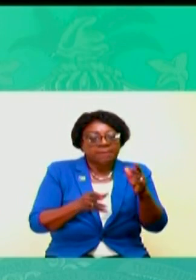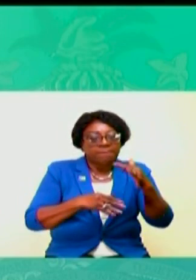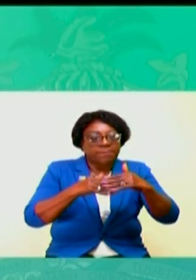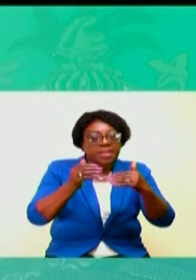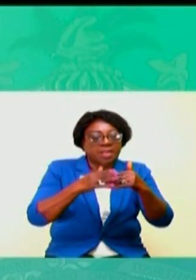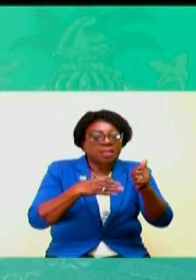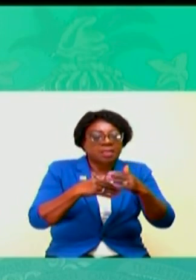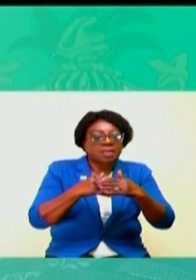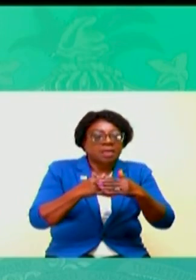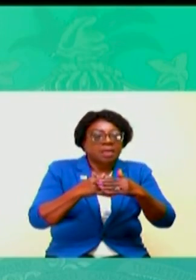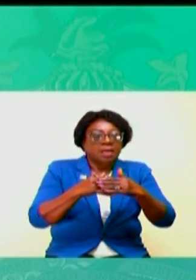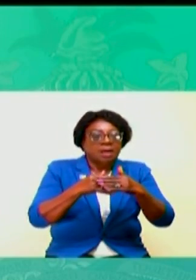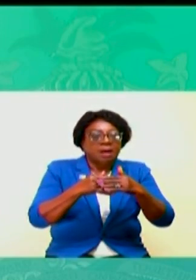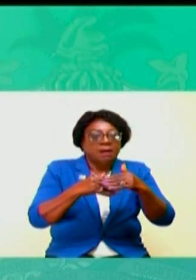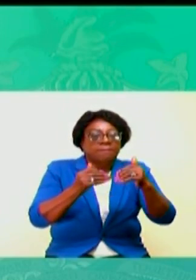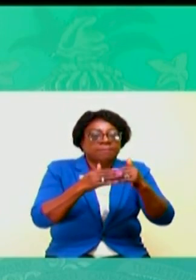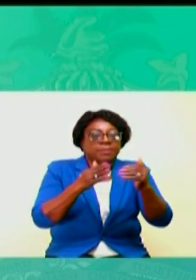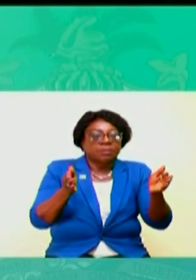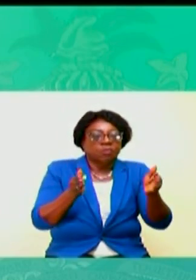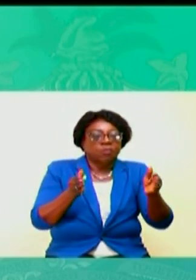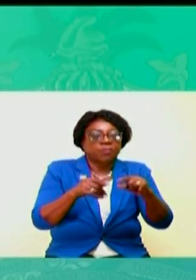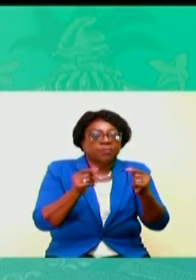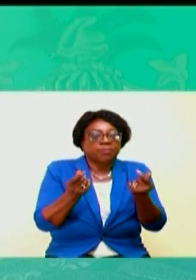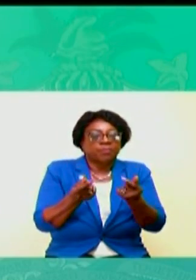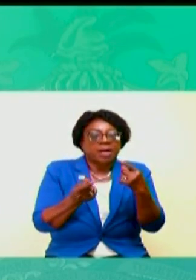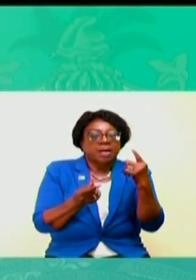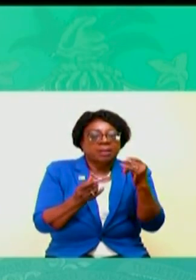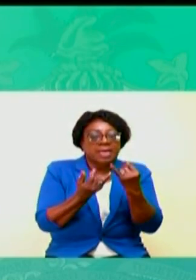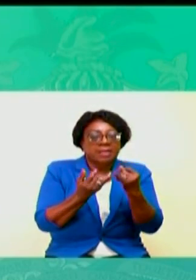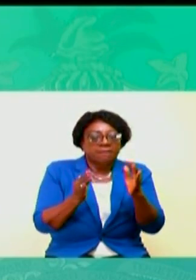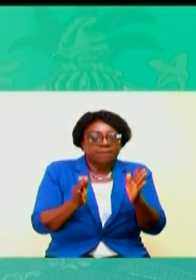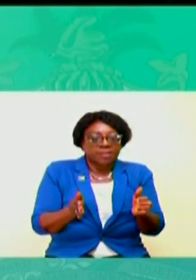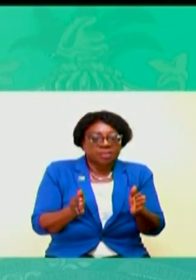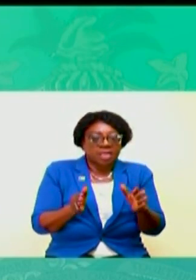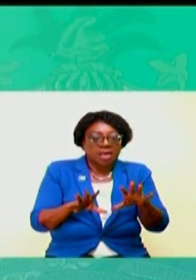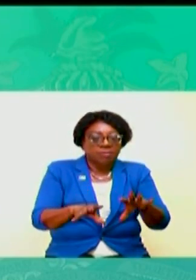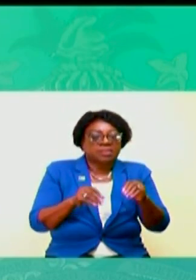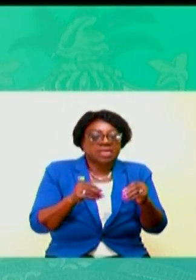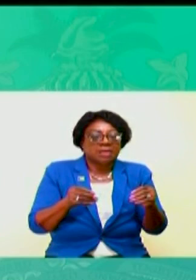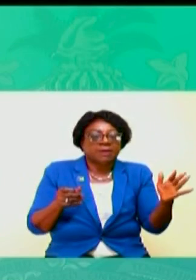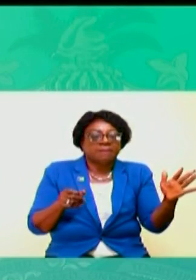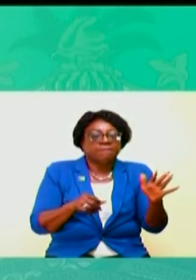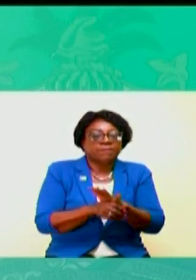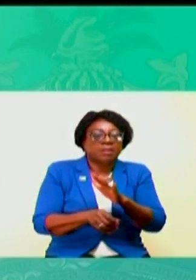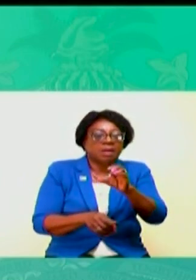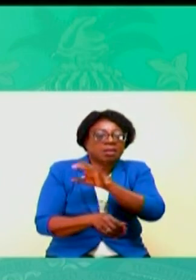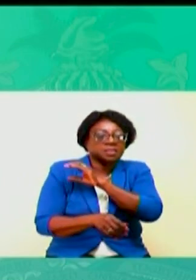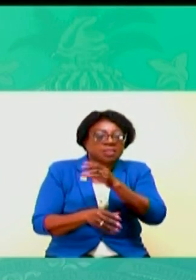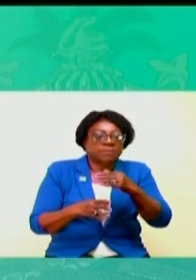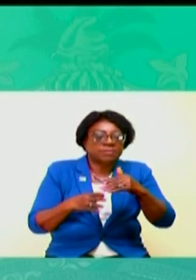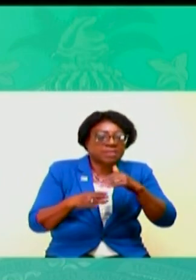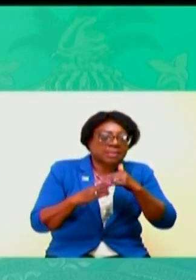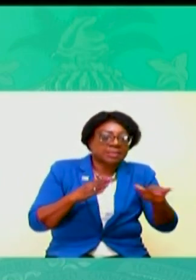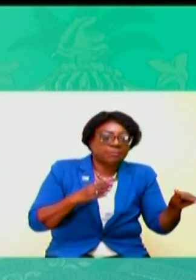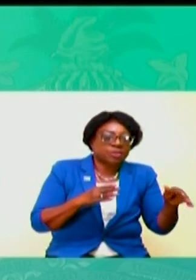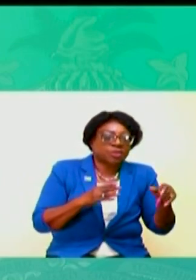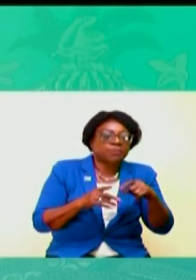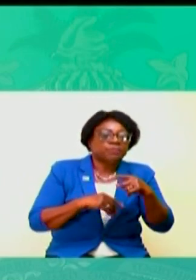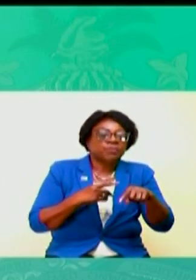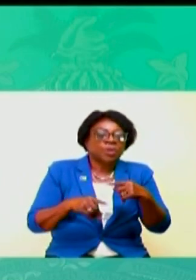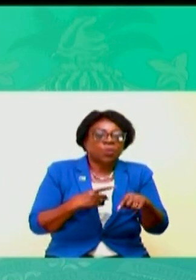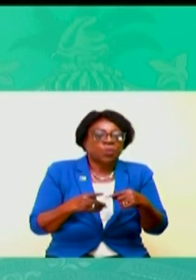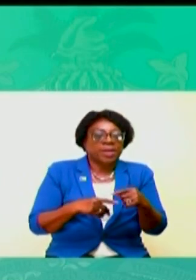or triplexes as groups and receive a full customs exemption when an